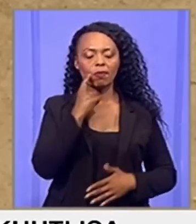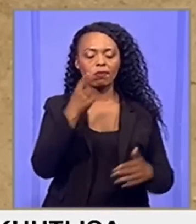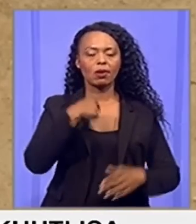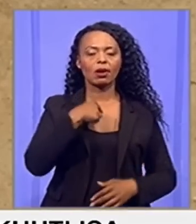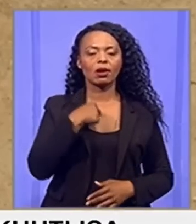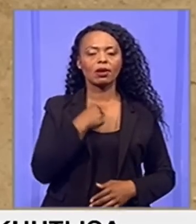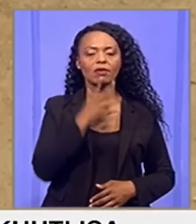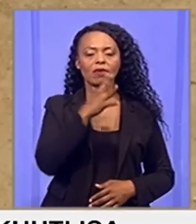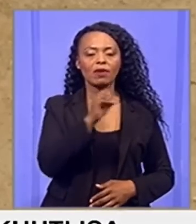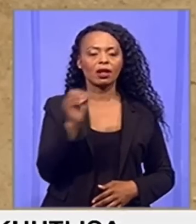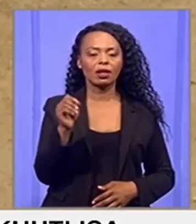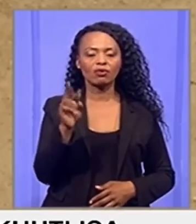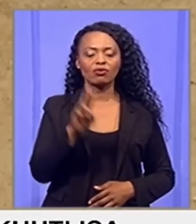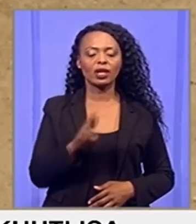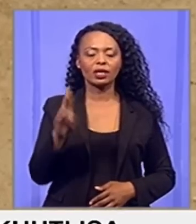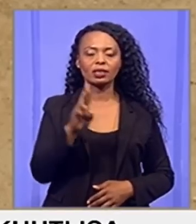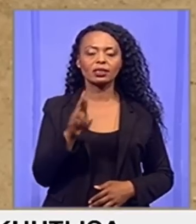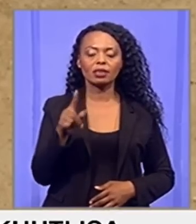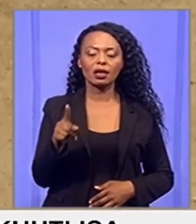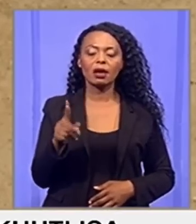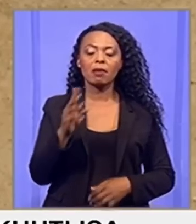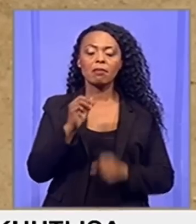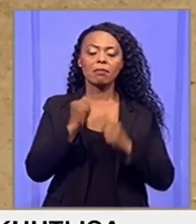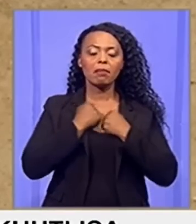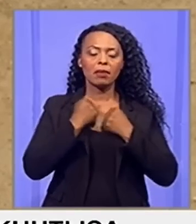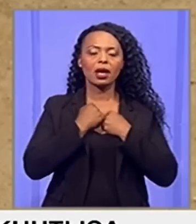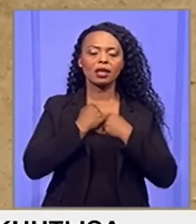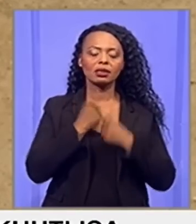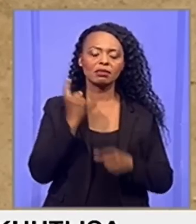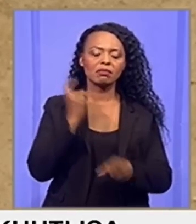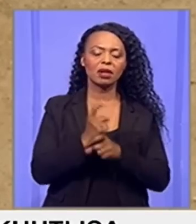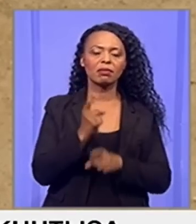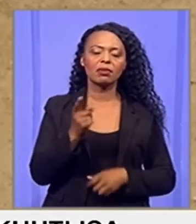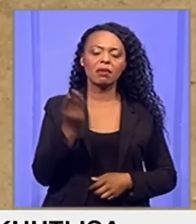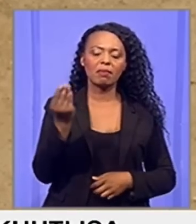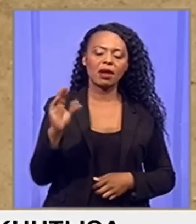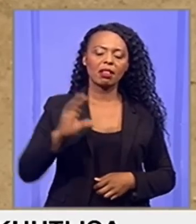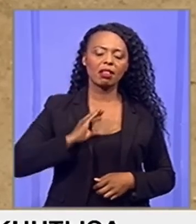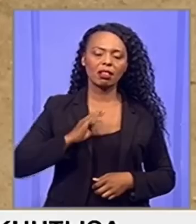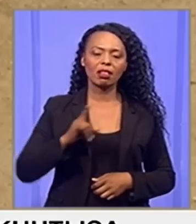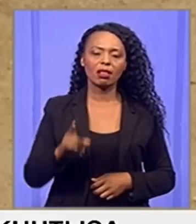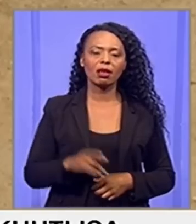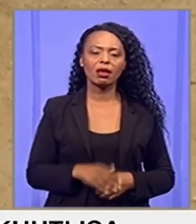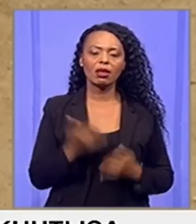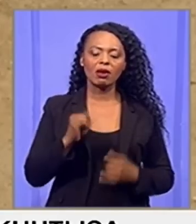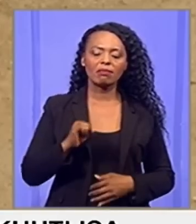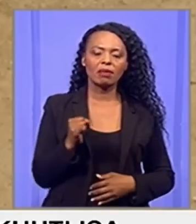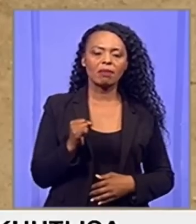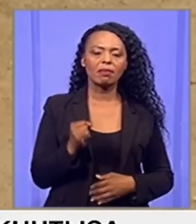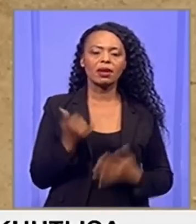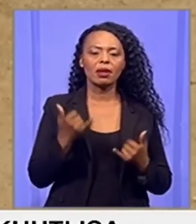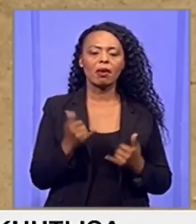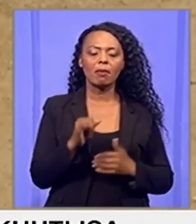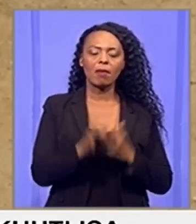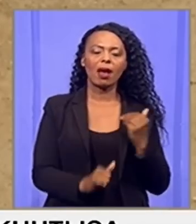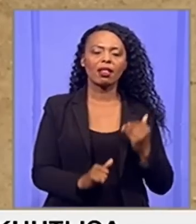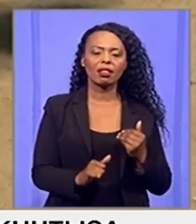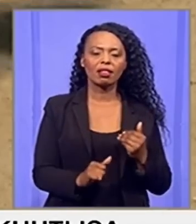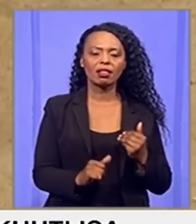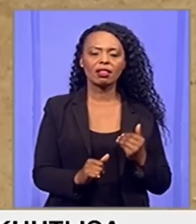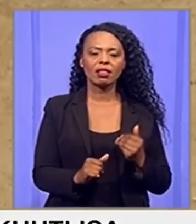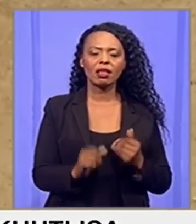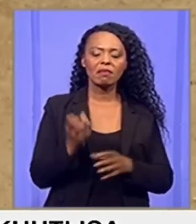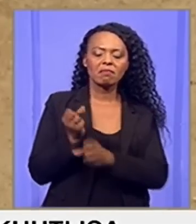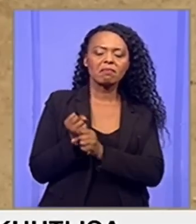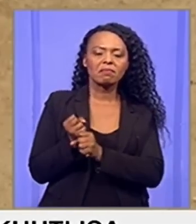parents refused to take that money because that is a sign of disrespect. You can't keep someone for the whole month, like